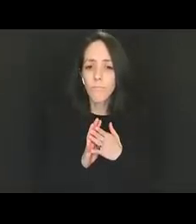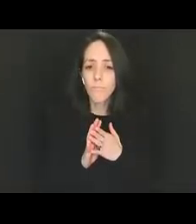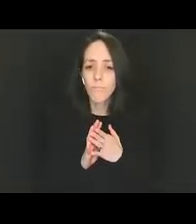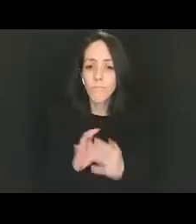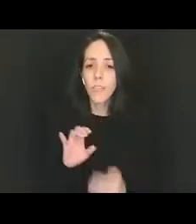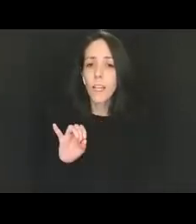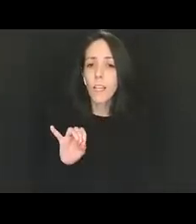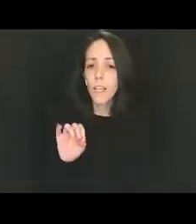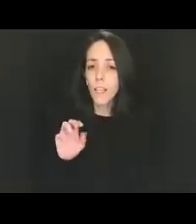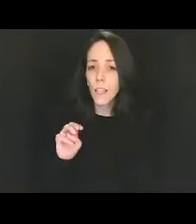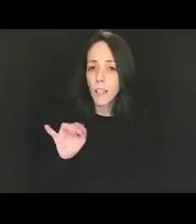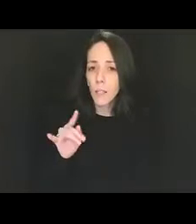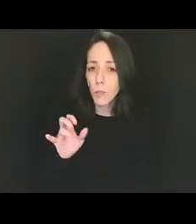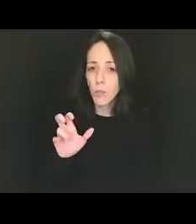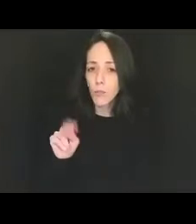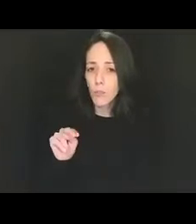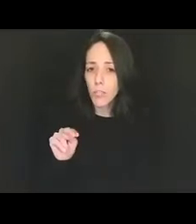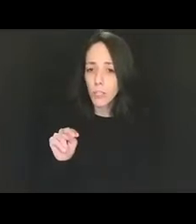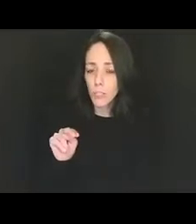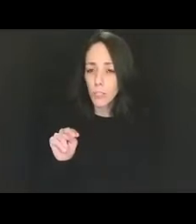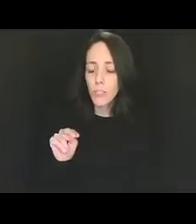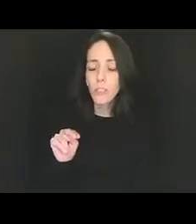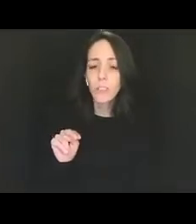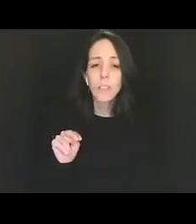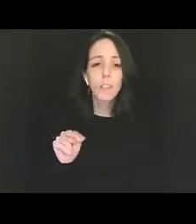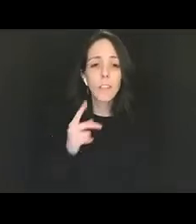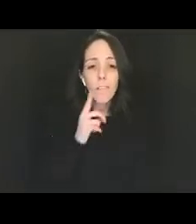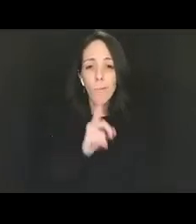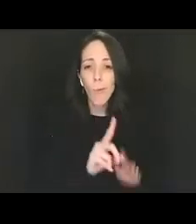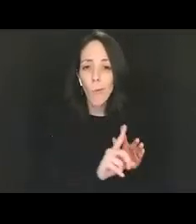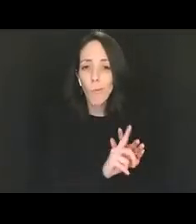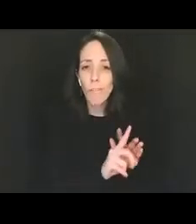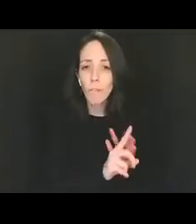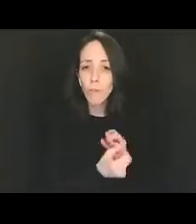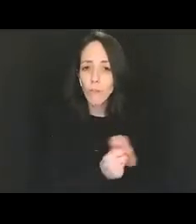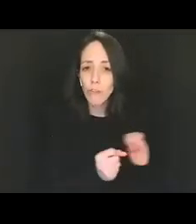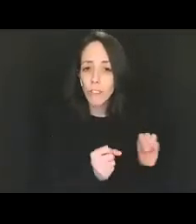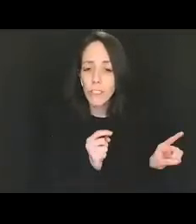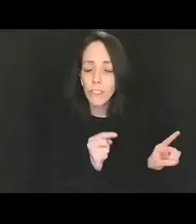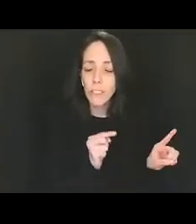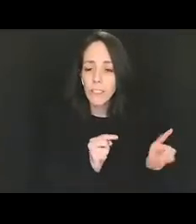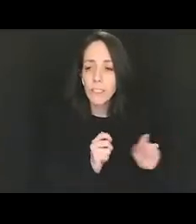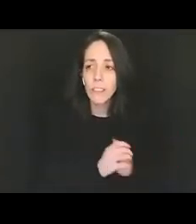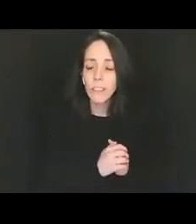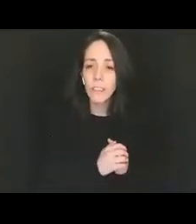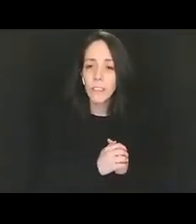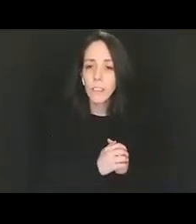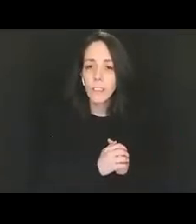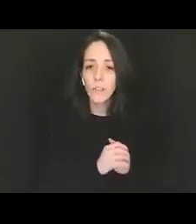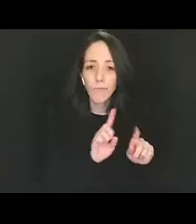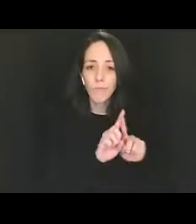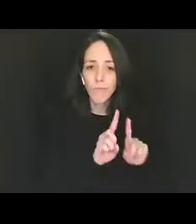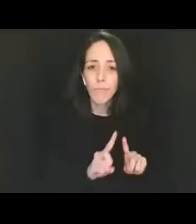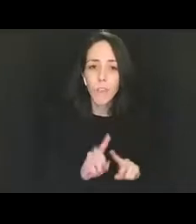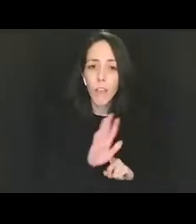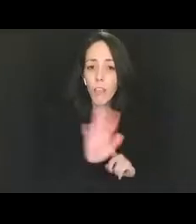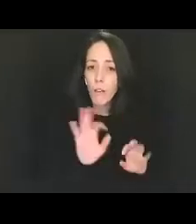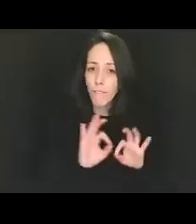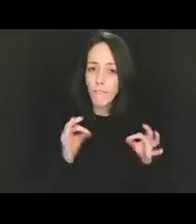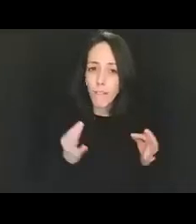asylum seekers, refugees, laquistas, and their families